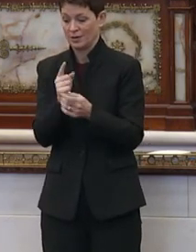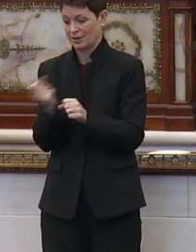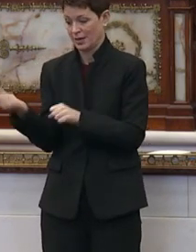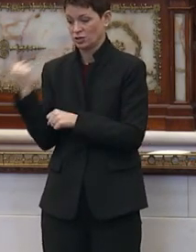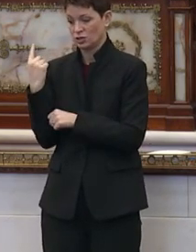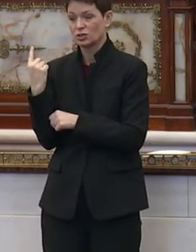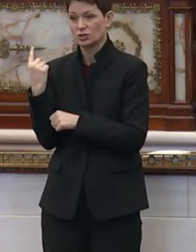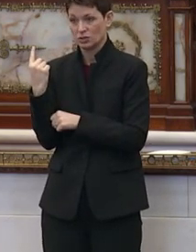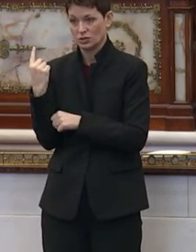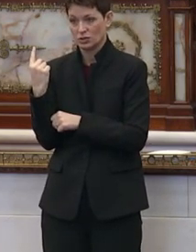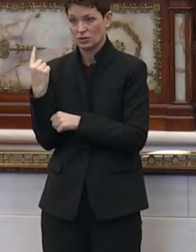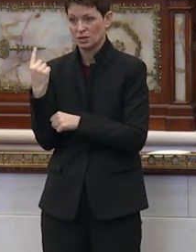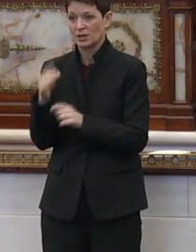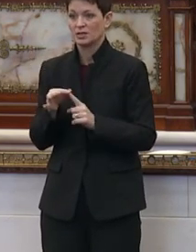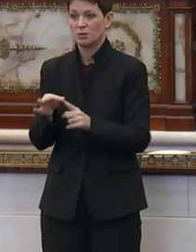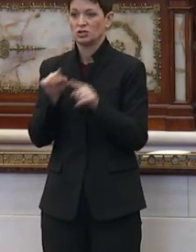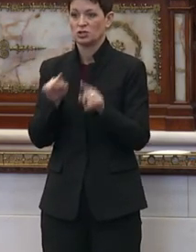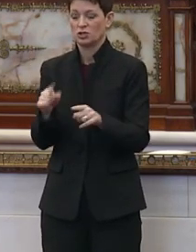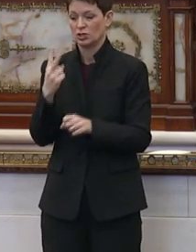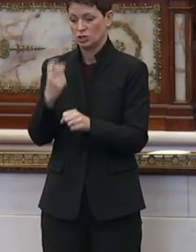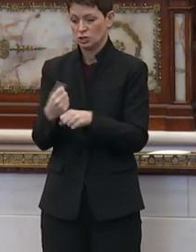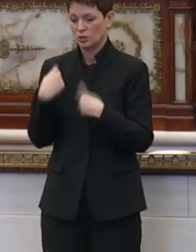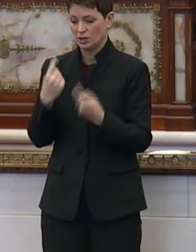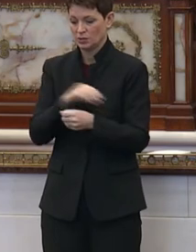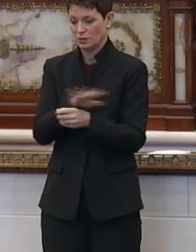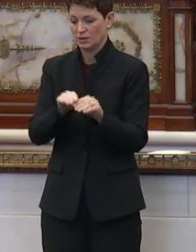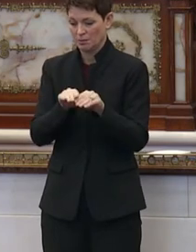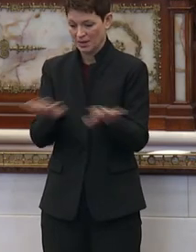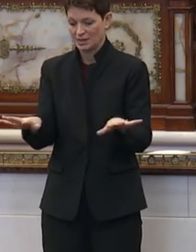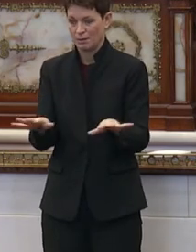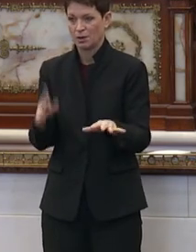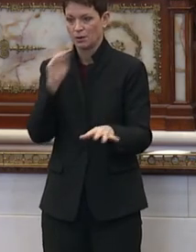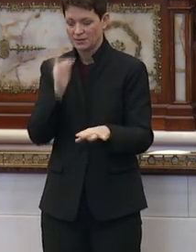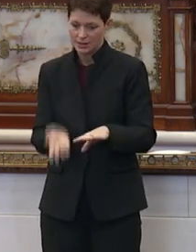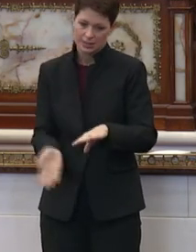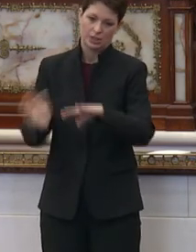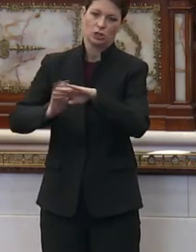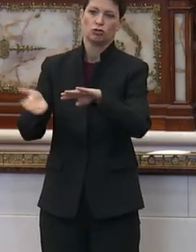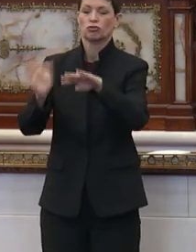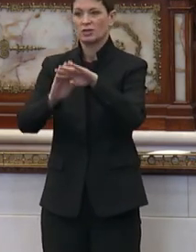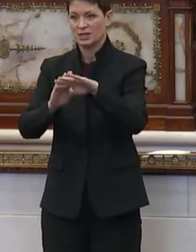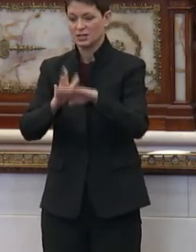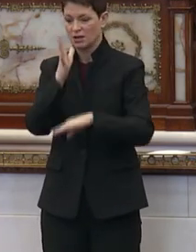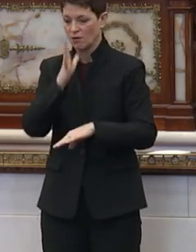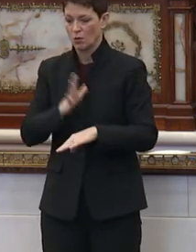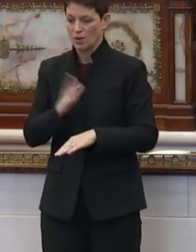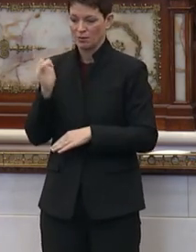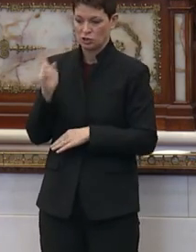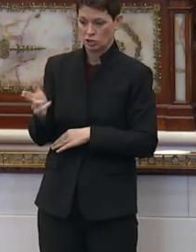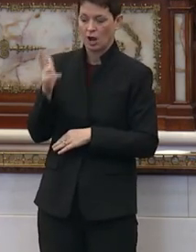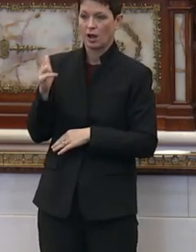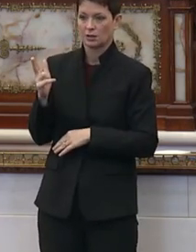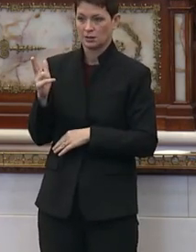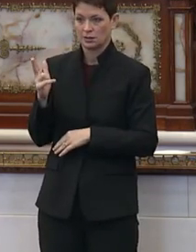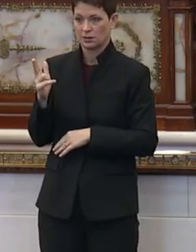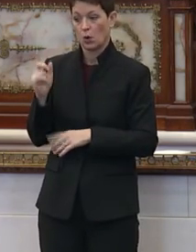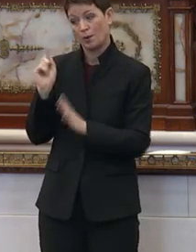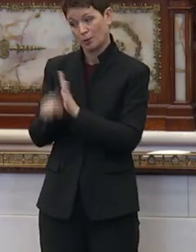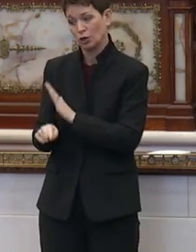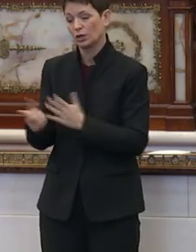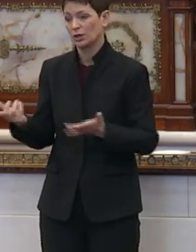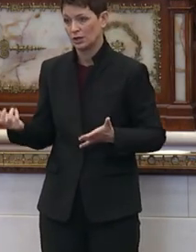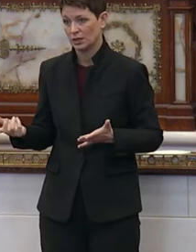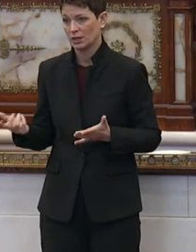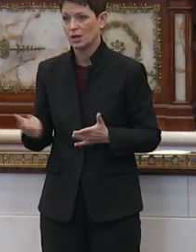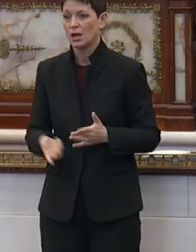year, especially during these last 2 years on the pandemic, we've seen an increase in women being shot or murdered.